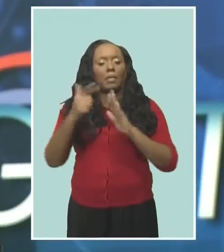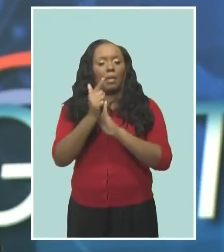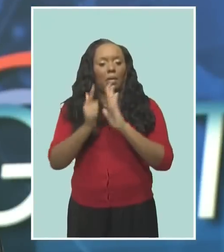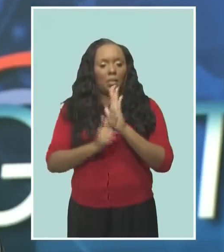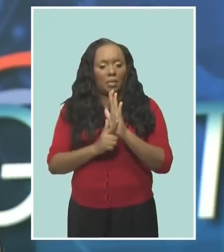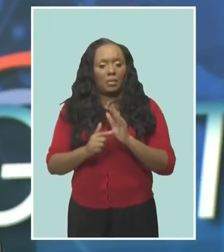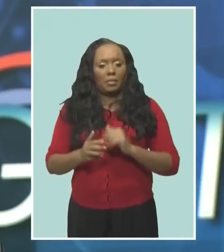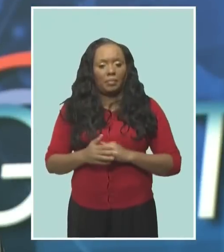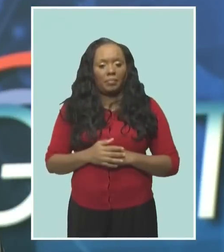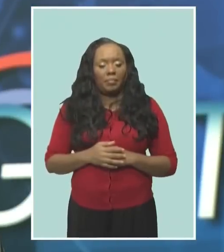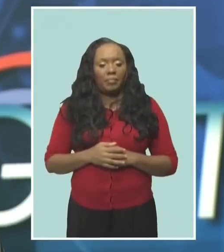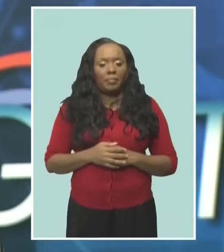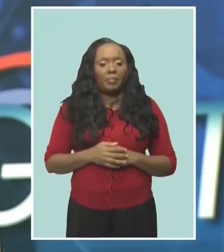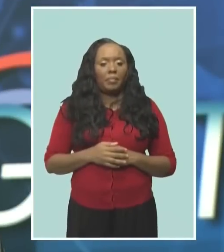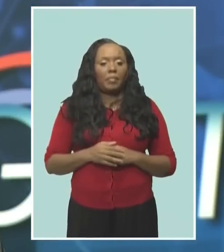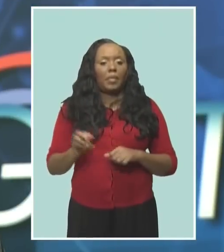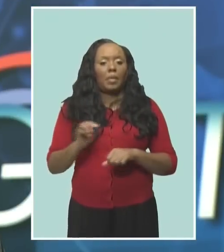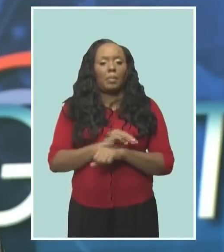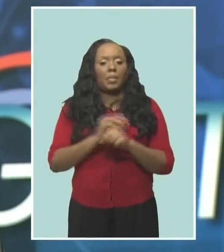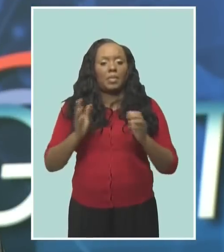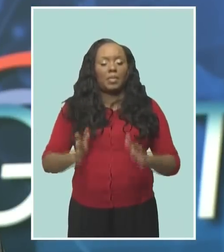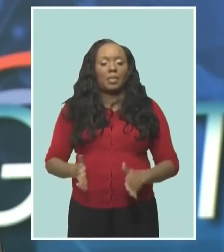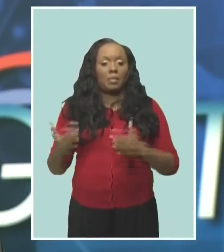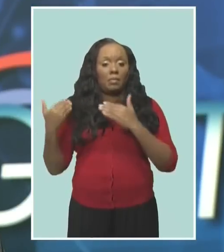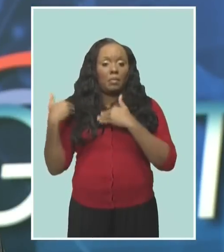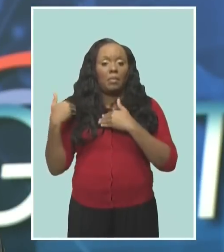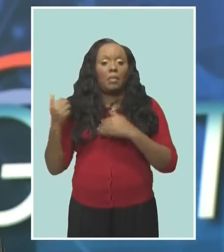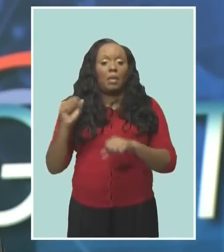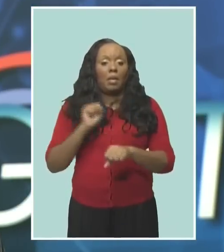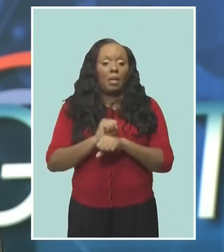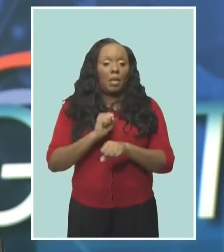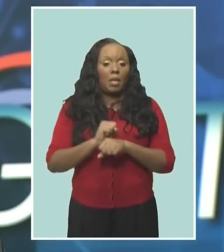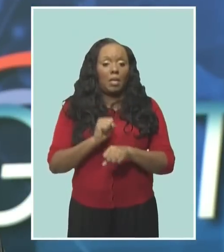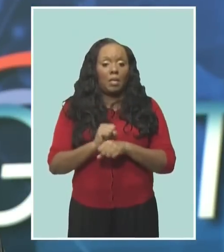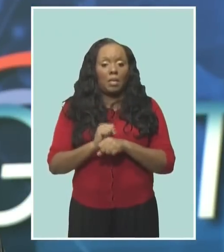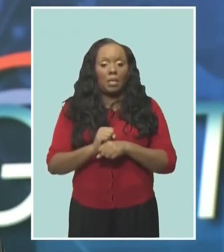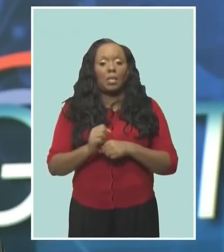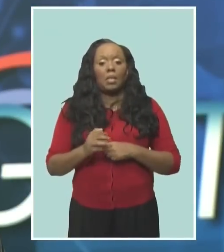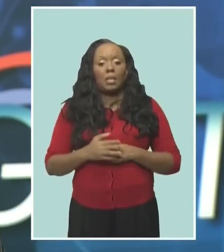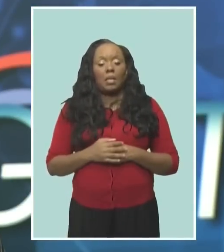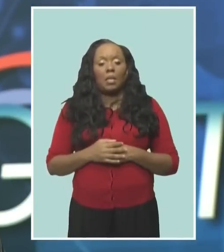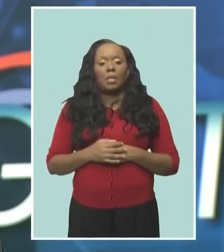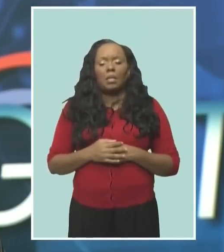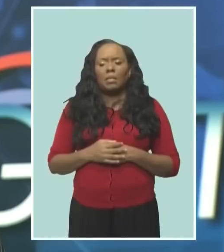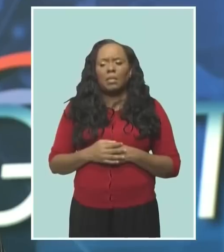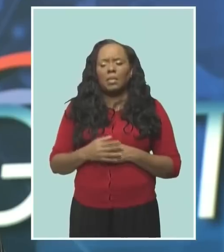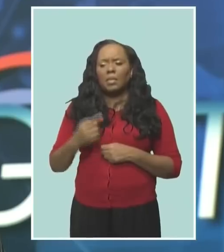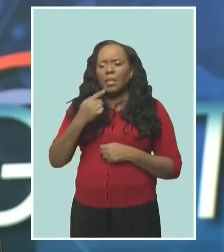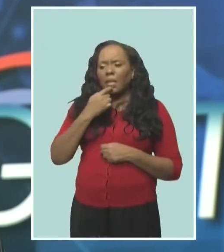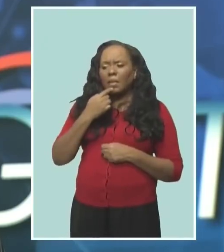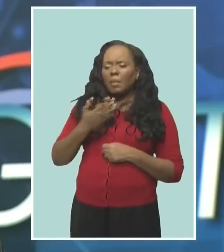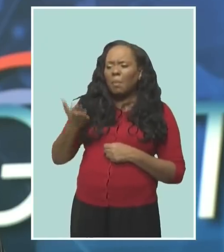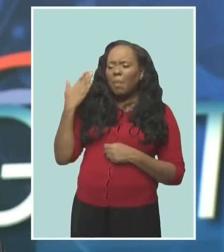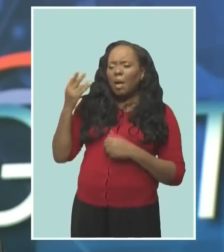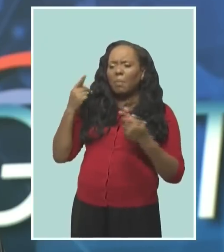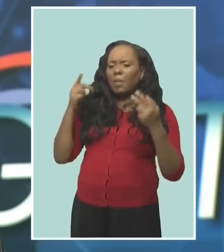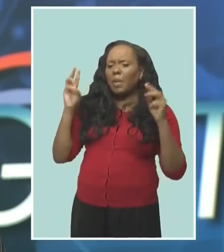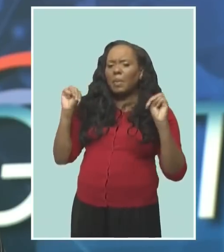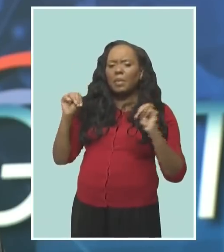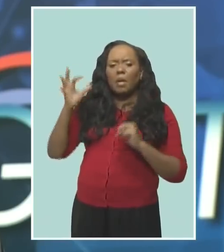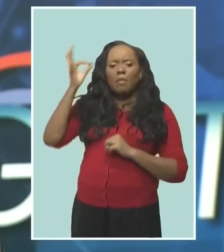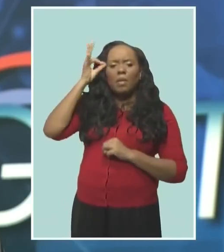Minister of Labour, Social Security and the Third Sector, Colin Jordan, is refuting statements by former Prime Minister Fundell